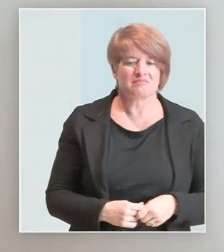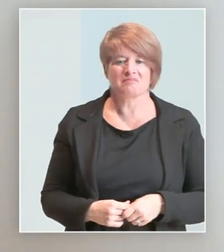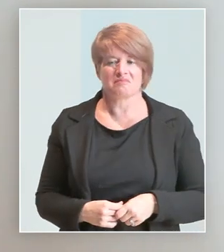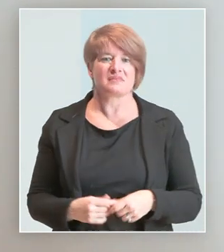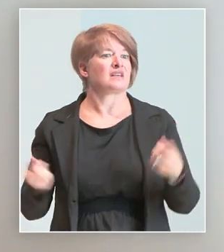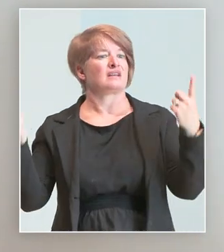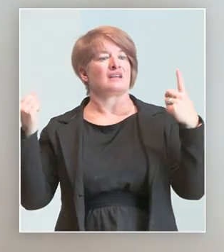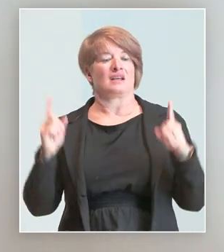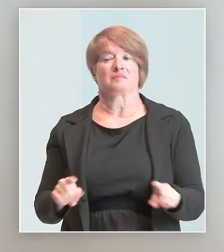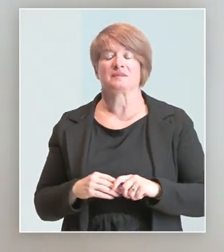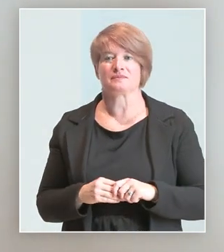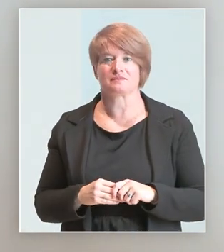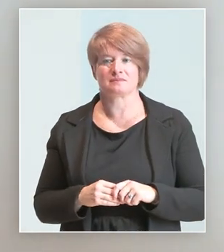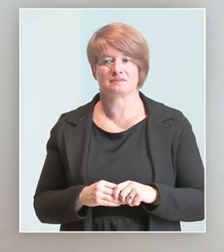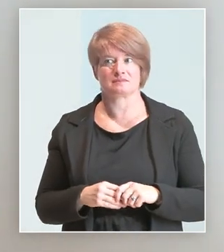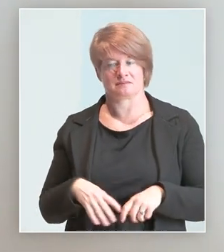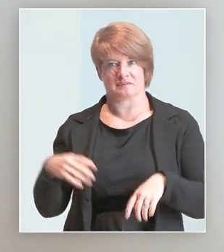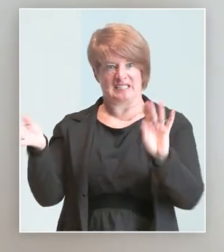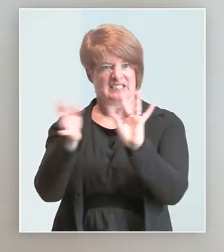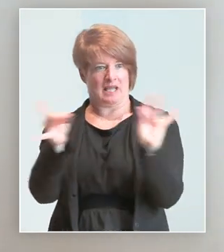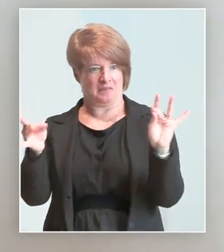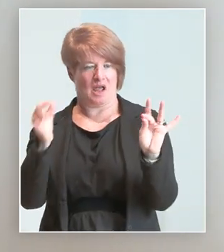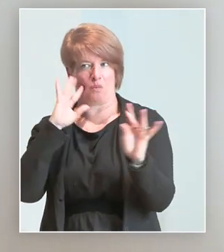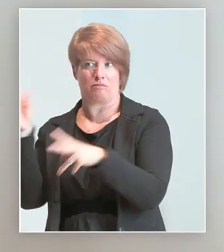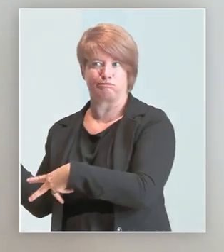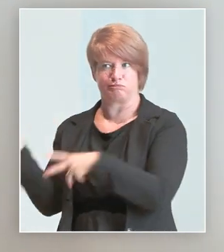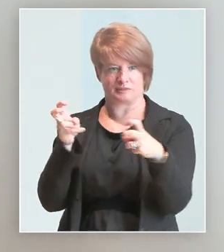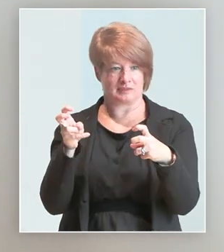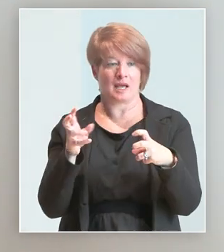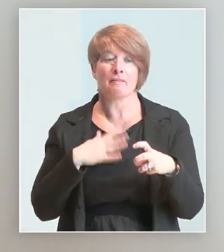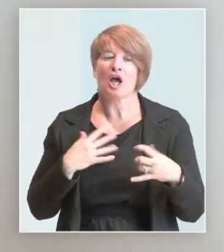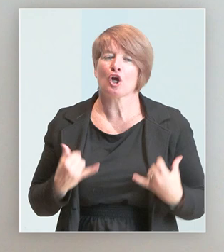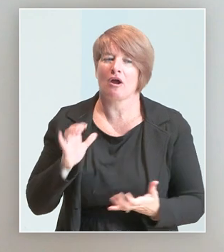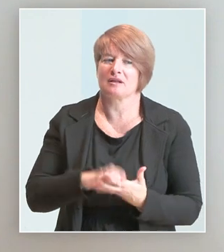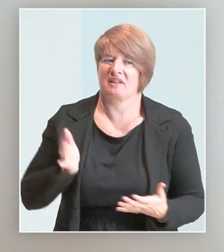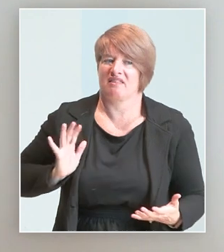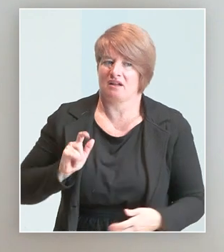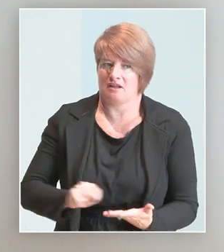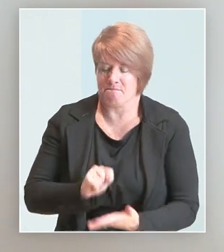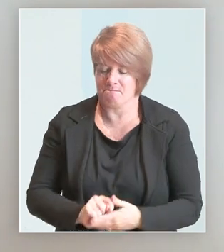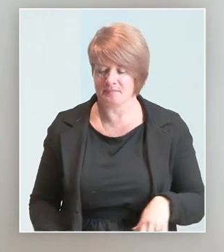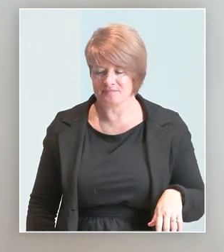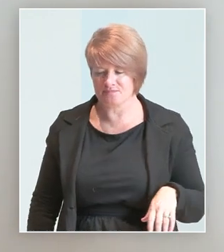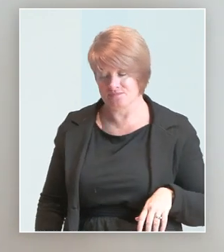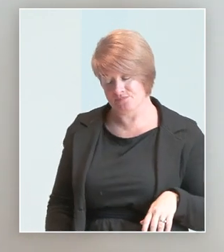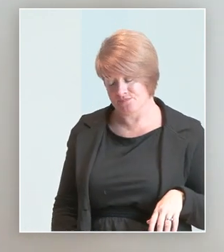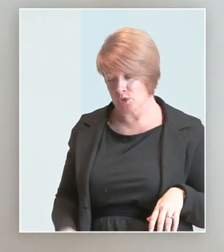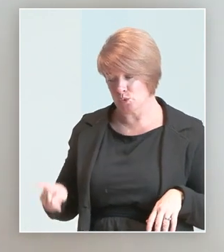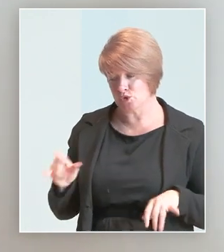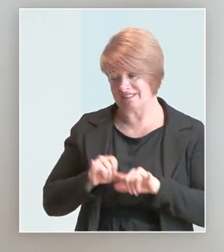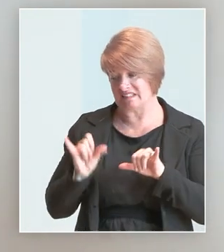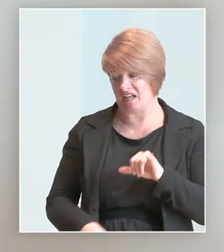paraphrase, the statement that I now paraphrase from my then husband: it would be beneficial for you to stay.